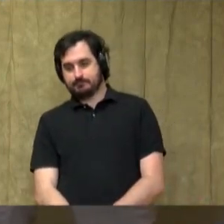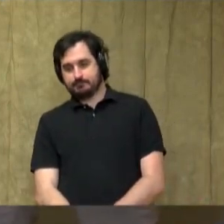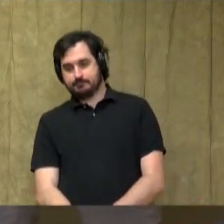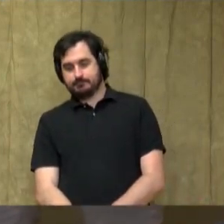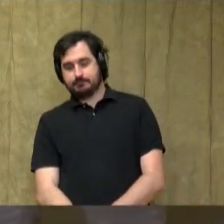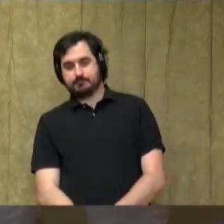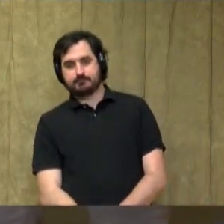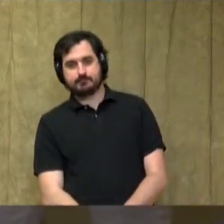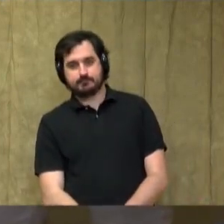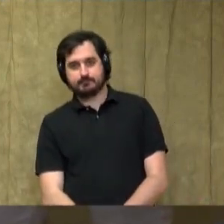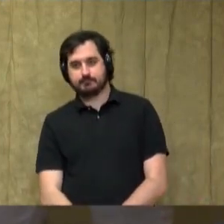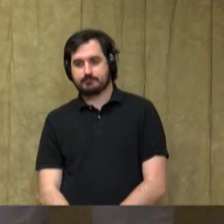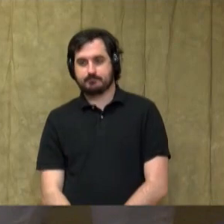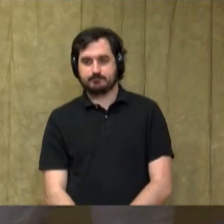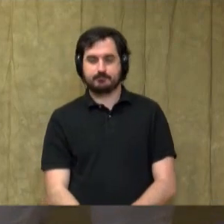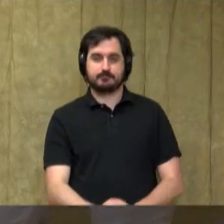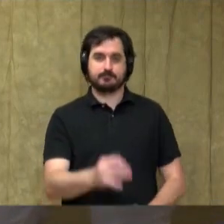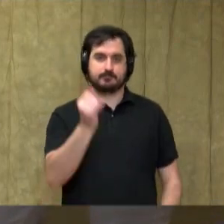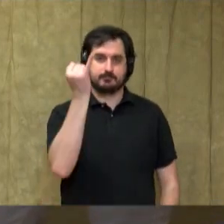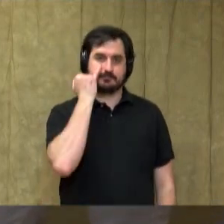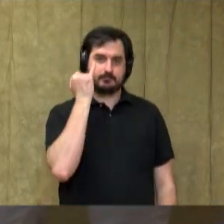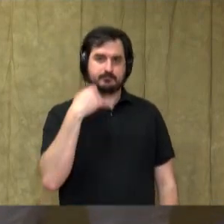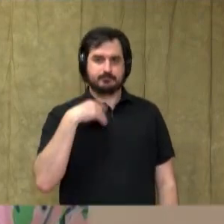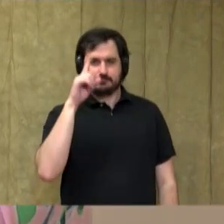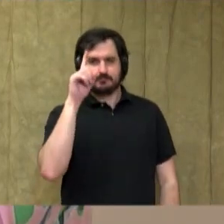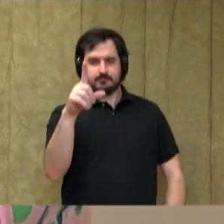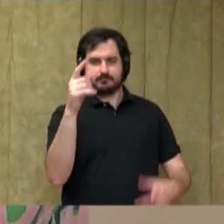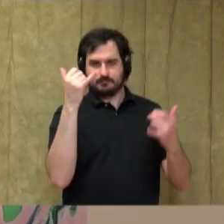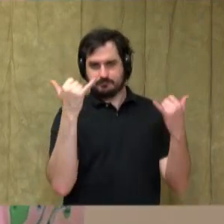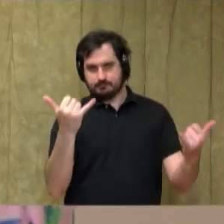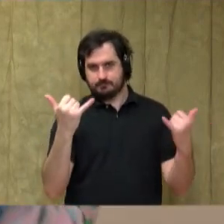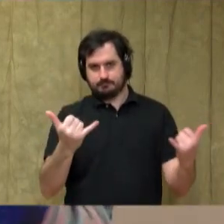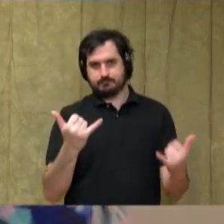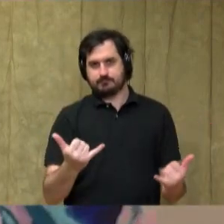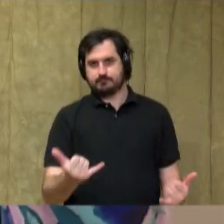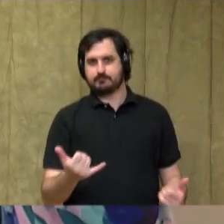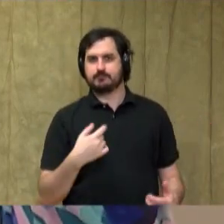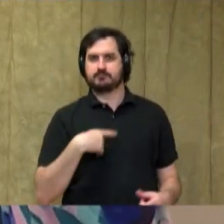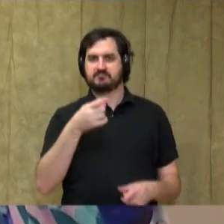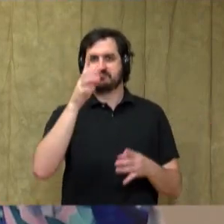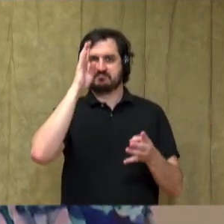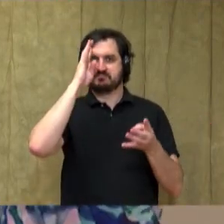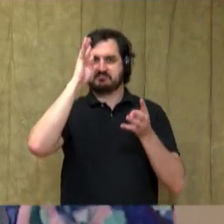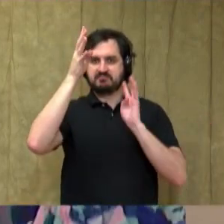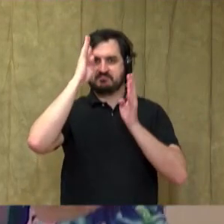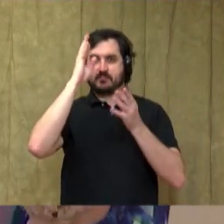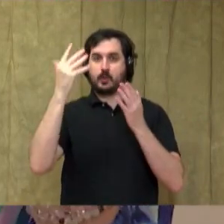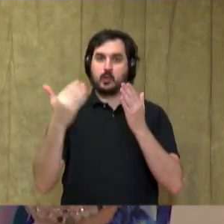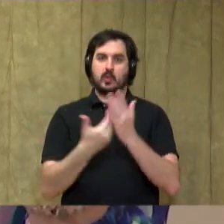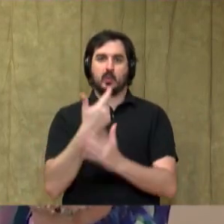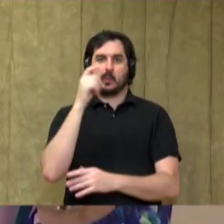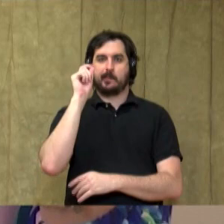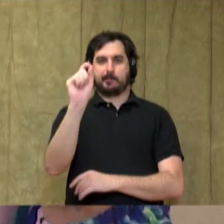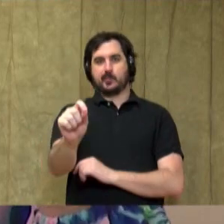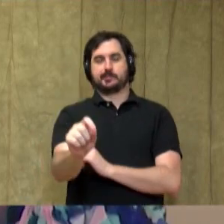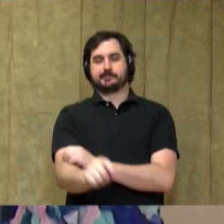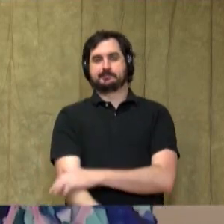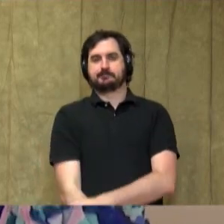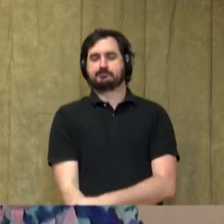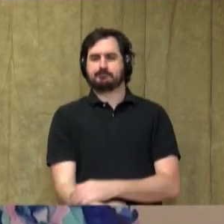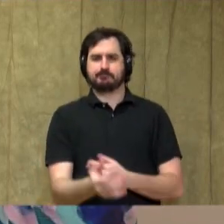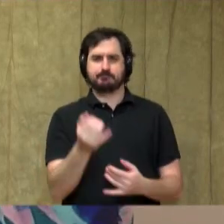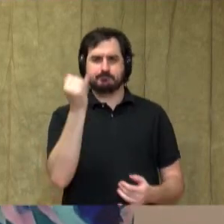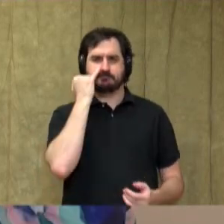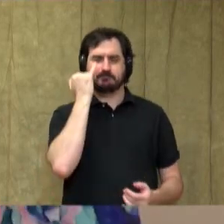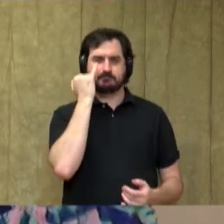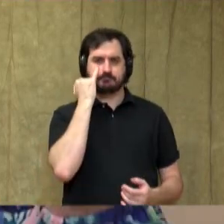what if I asked you right now to plot a new point? If I'm looking here, what if I asked